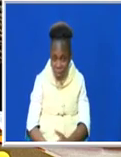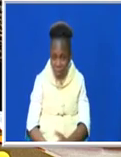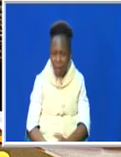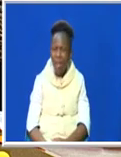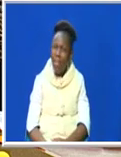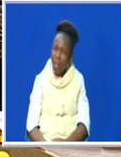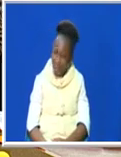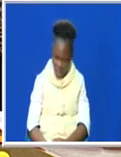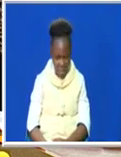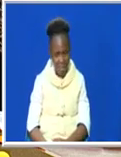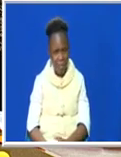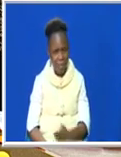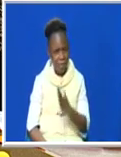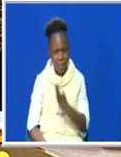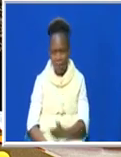So I have